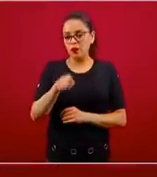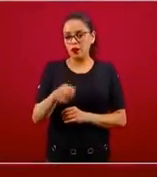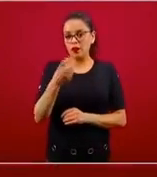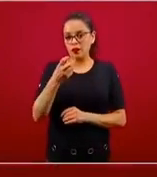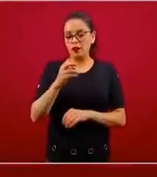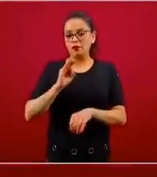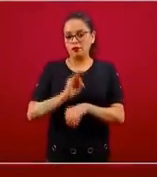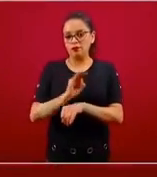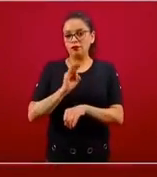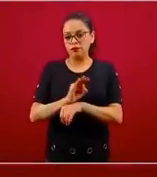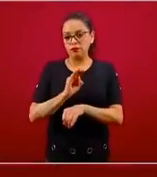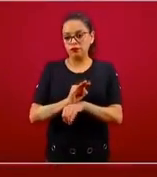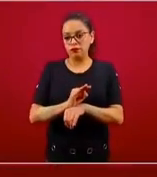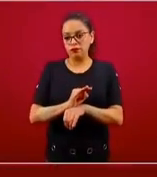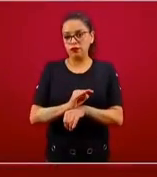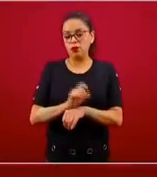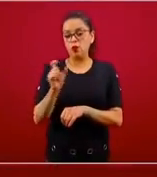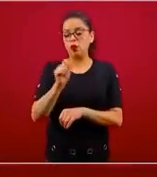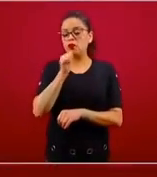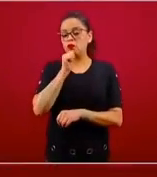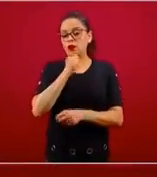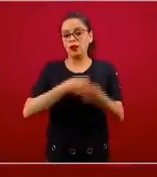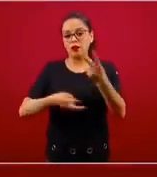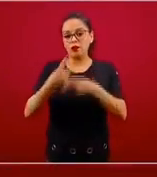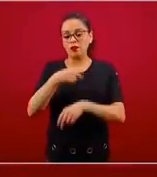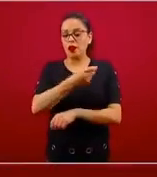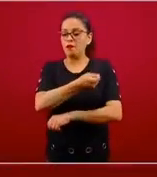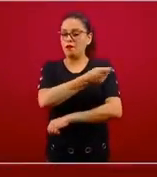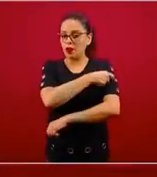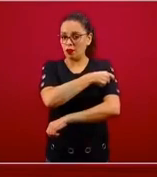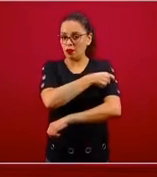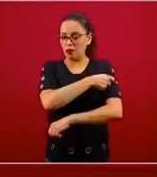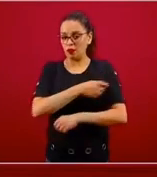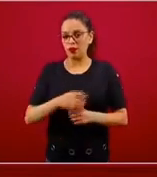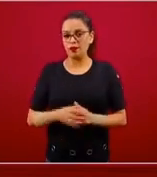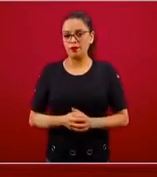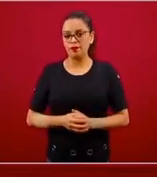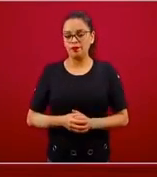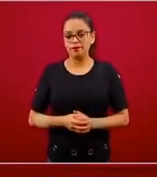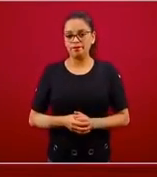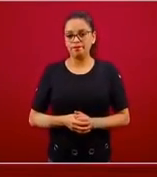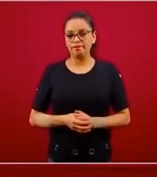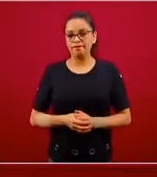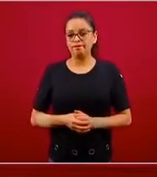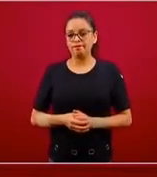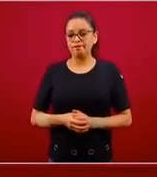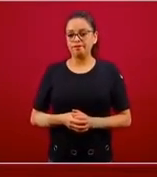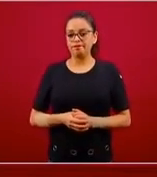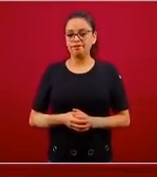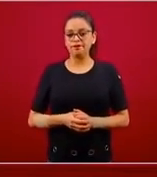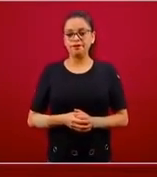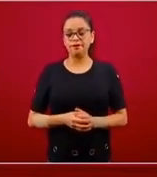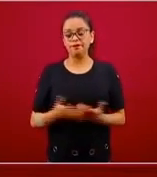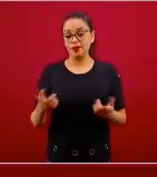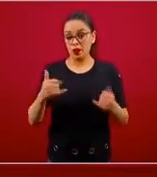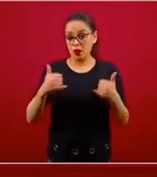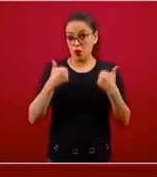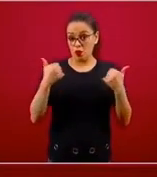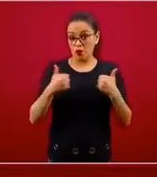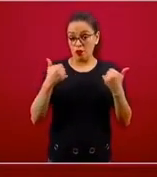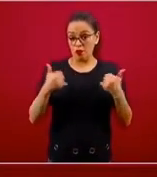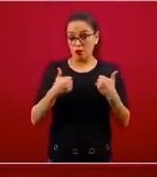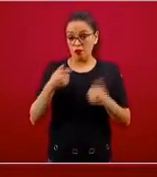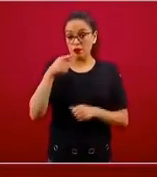It's possible that we could be more protected before we have a vaccination. So